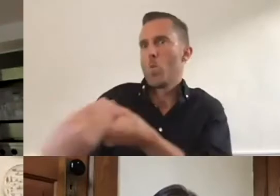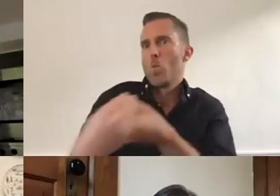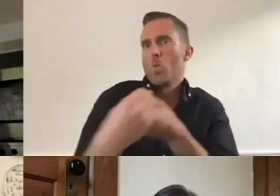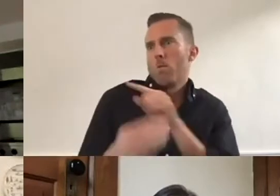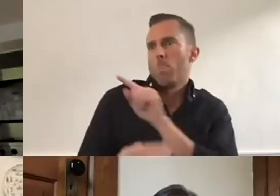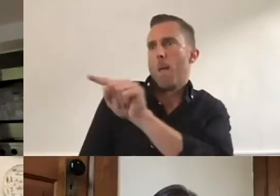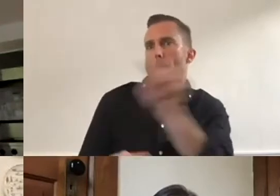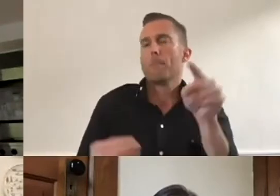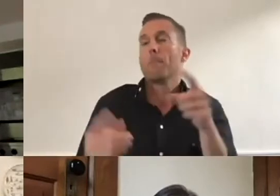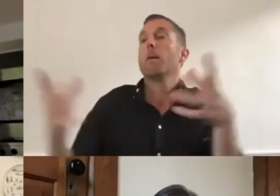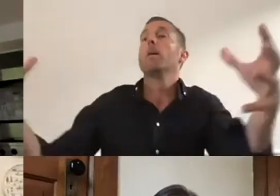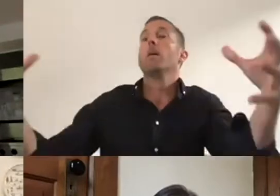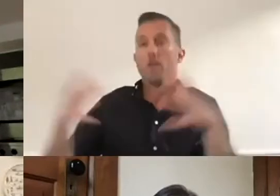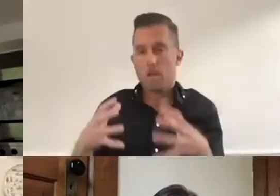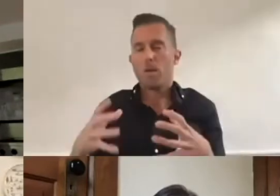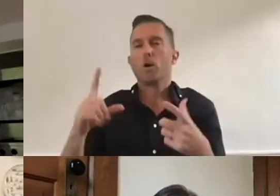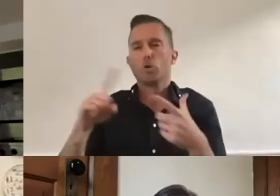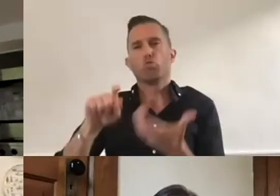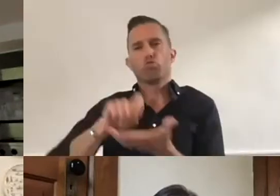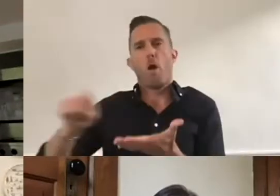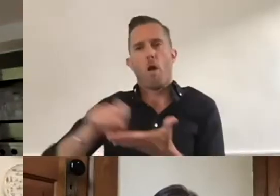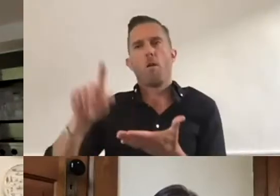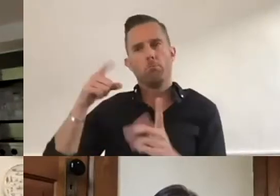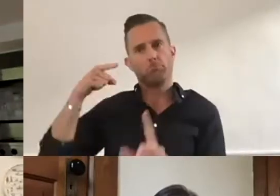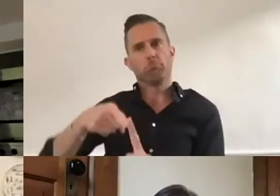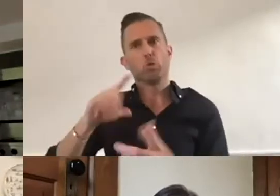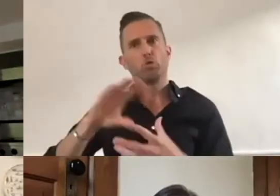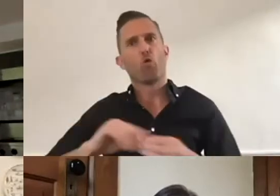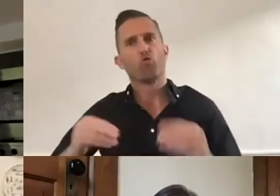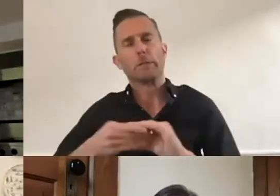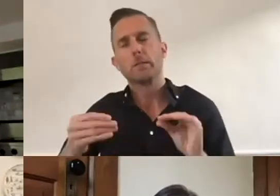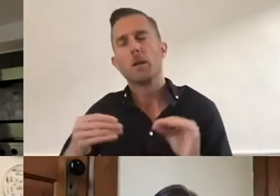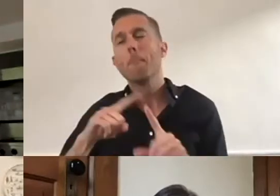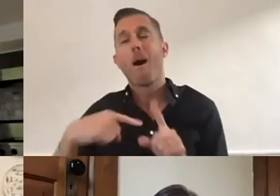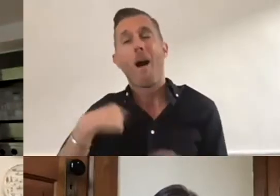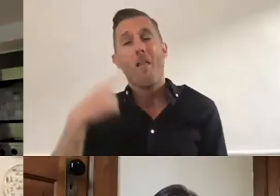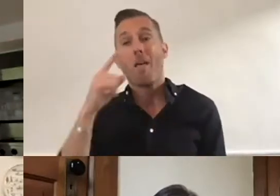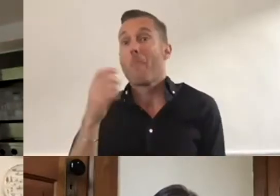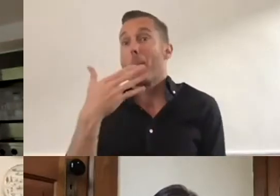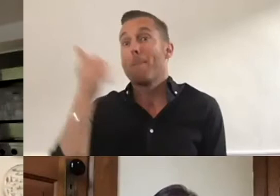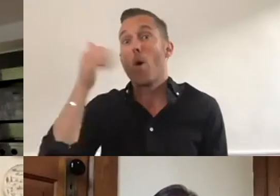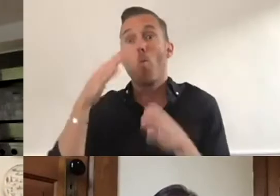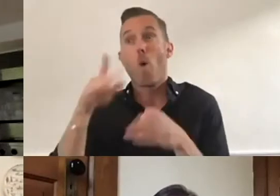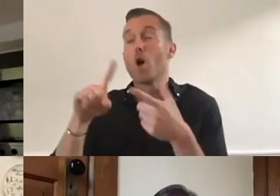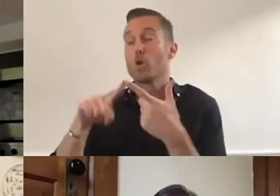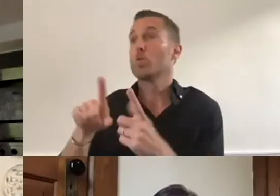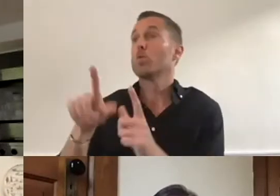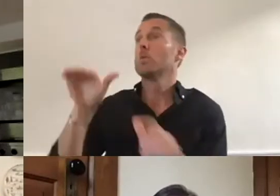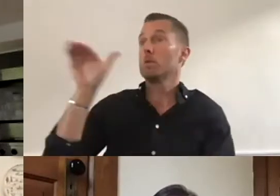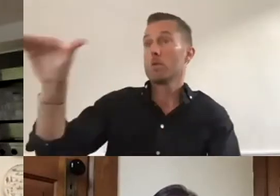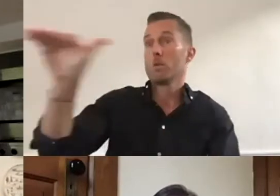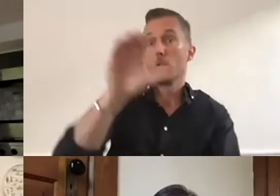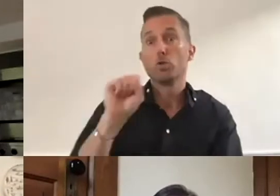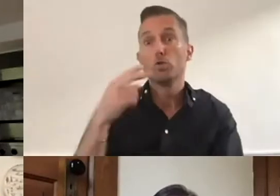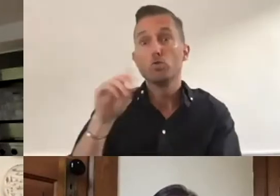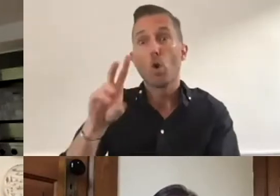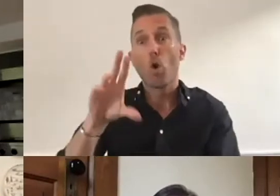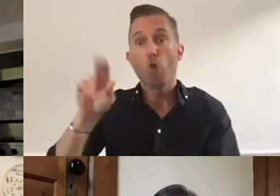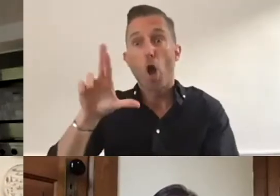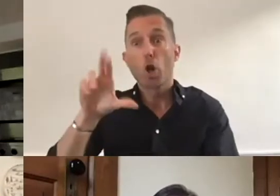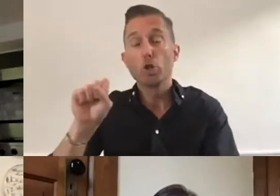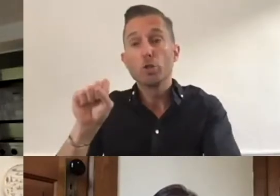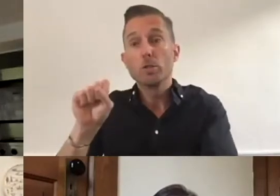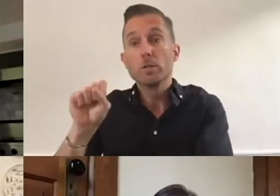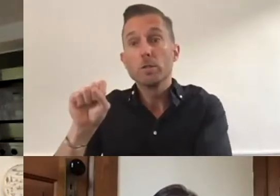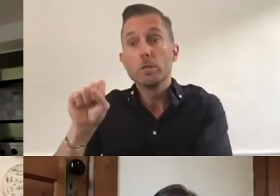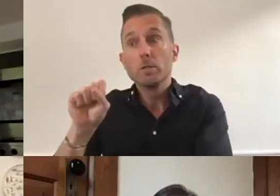the stories. But I also think the best way to get showrunners to represent people is to make showrunners out of